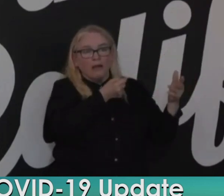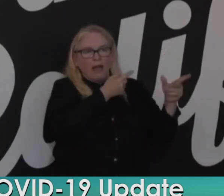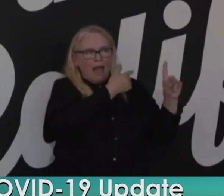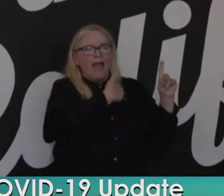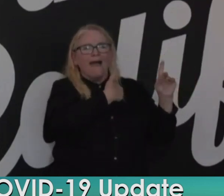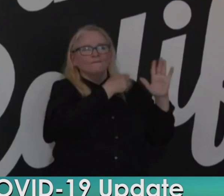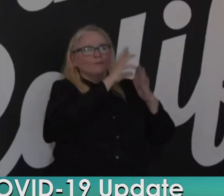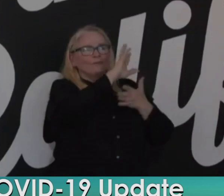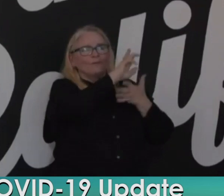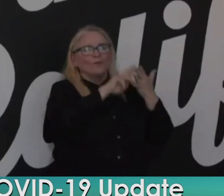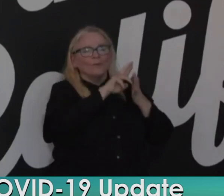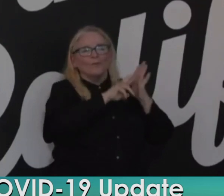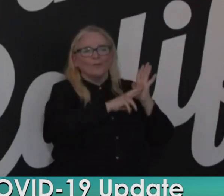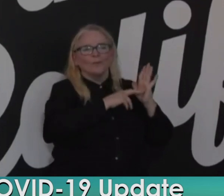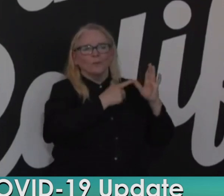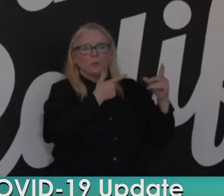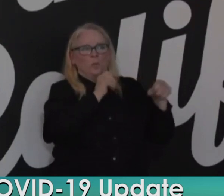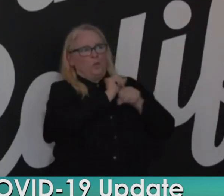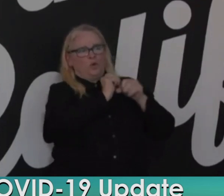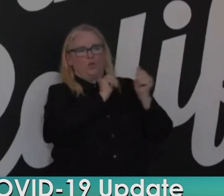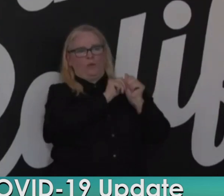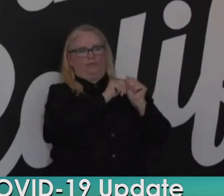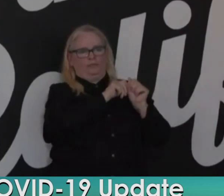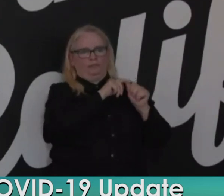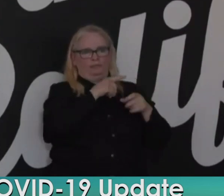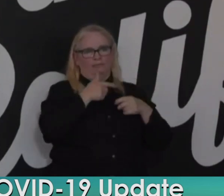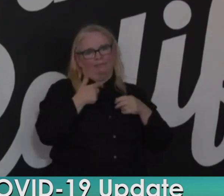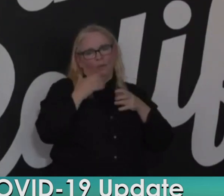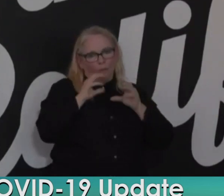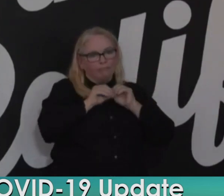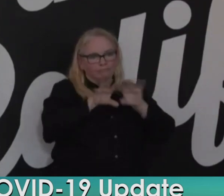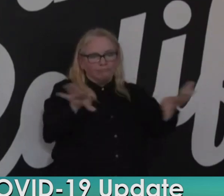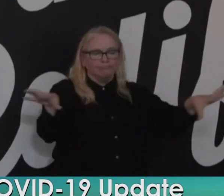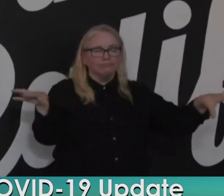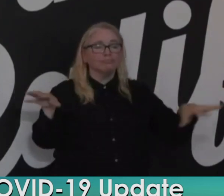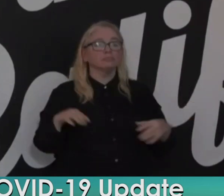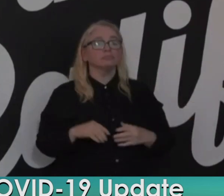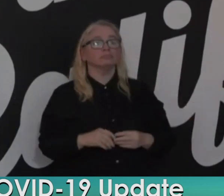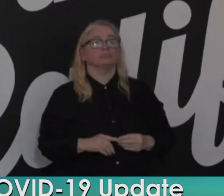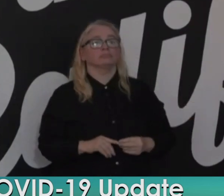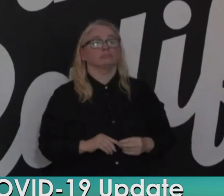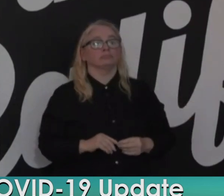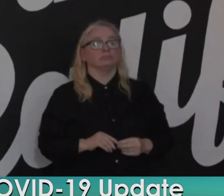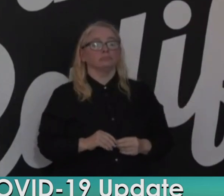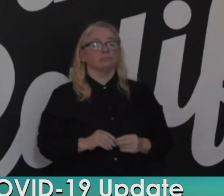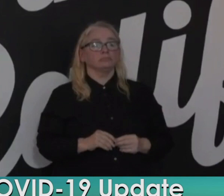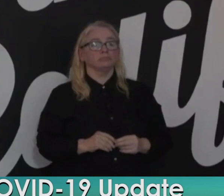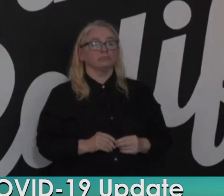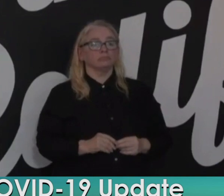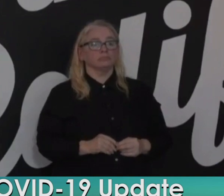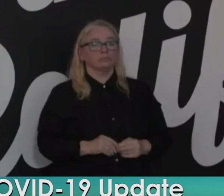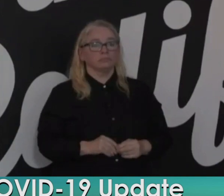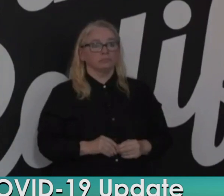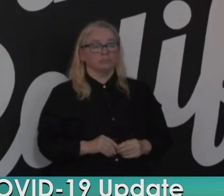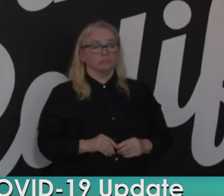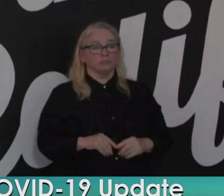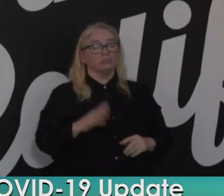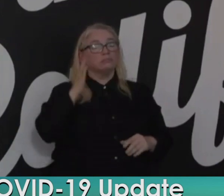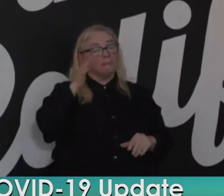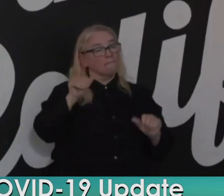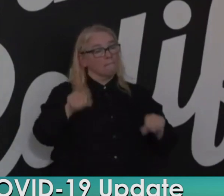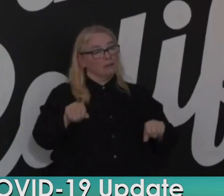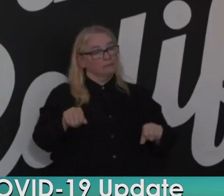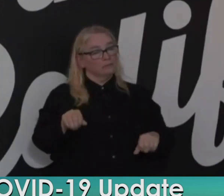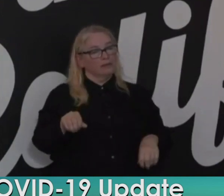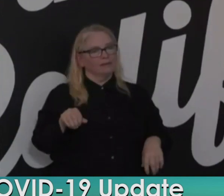that we'll be putting out in the next few days. So that is a point of possibility, but only on